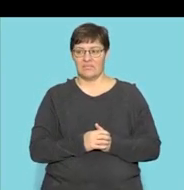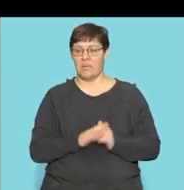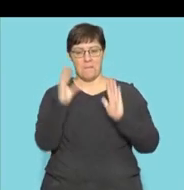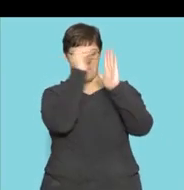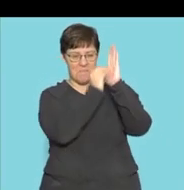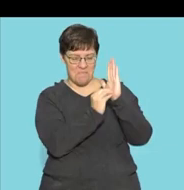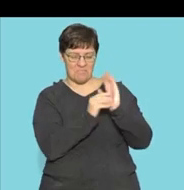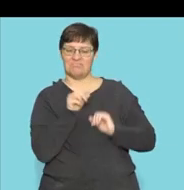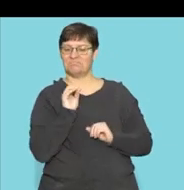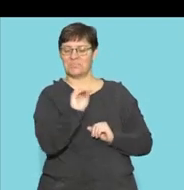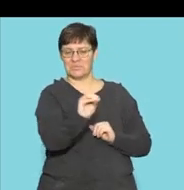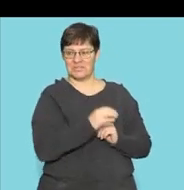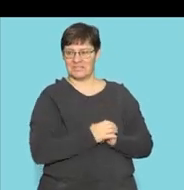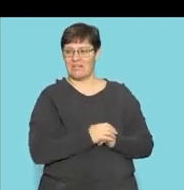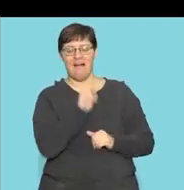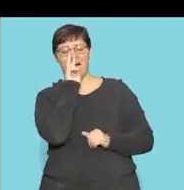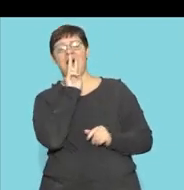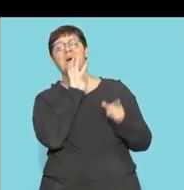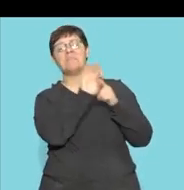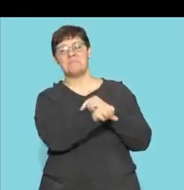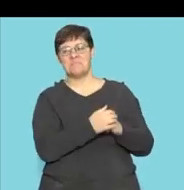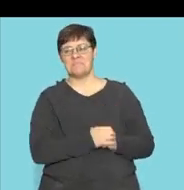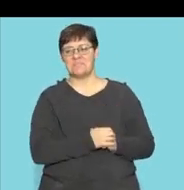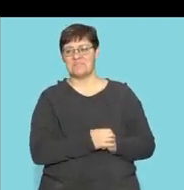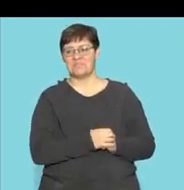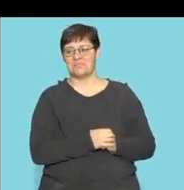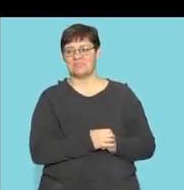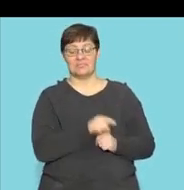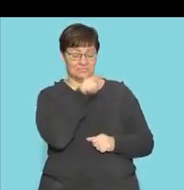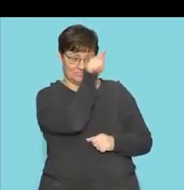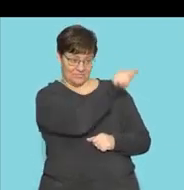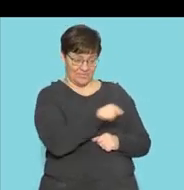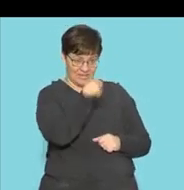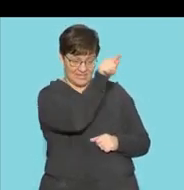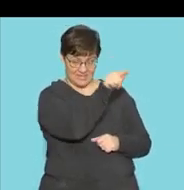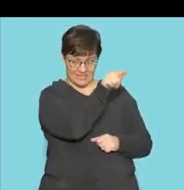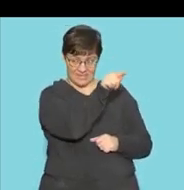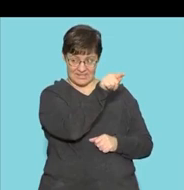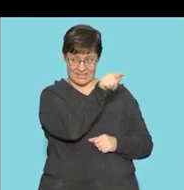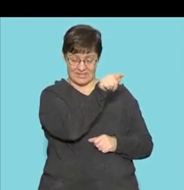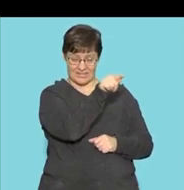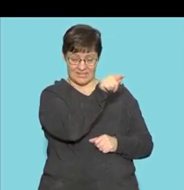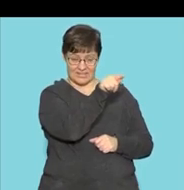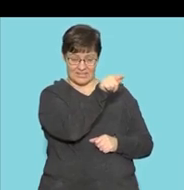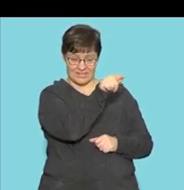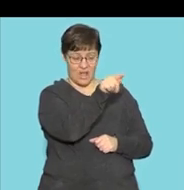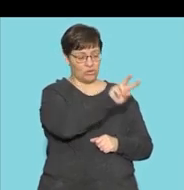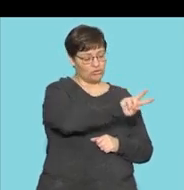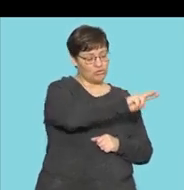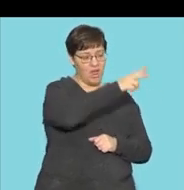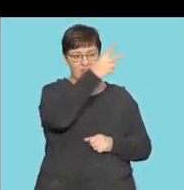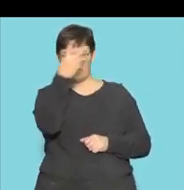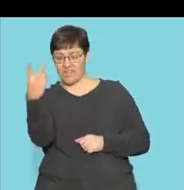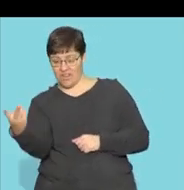So we record it over here, and we can see that this is where we're getting